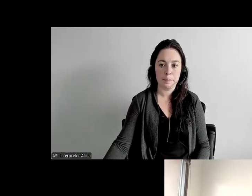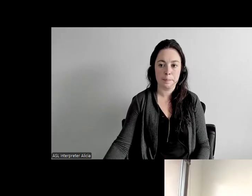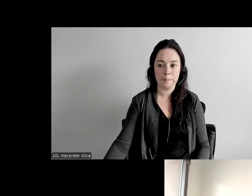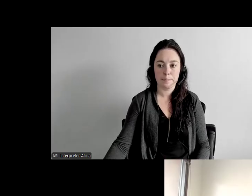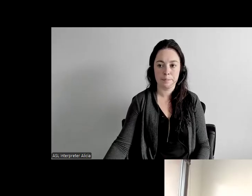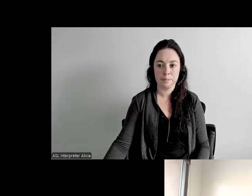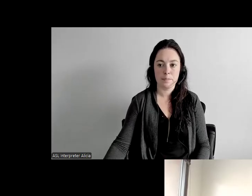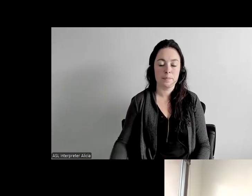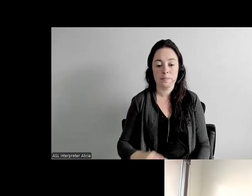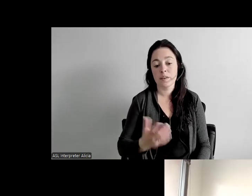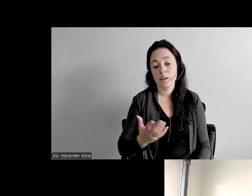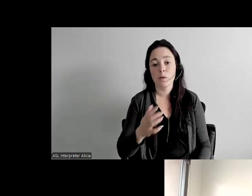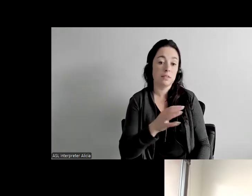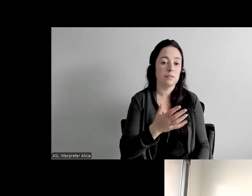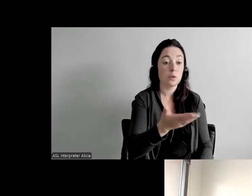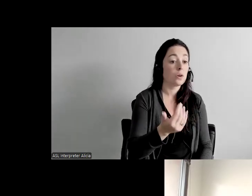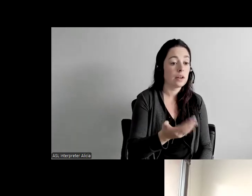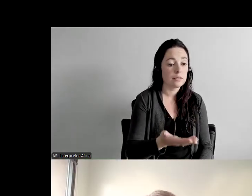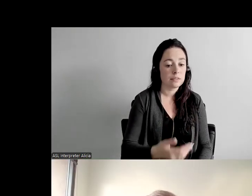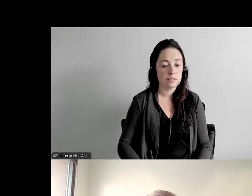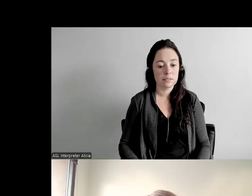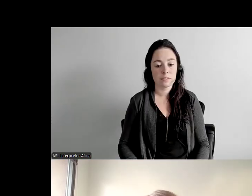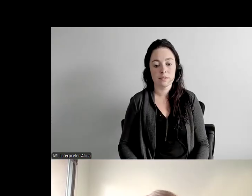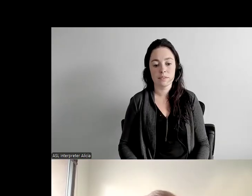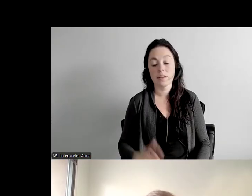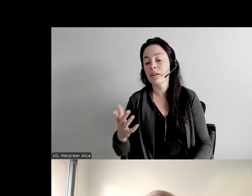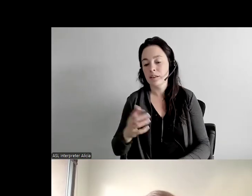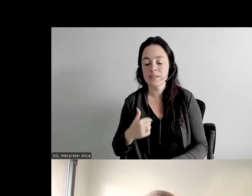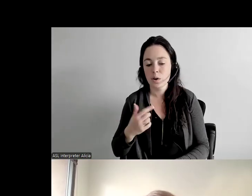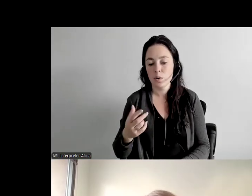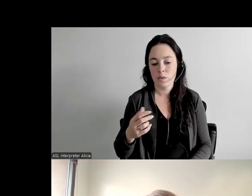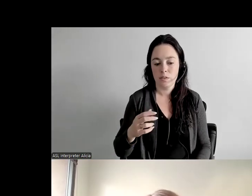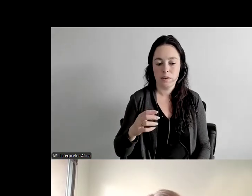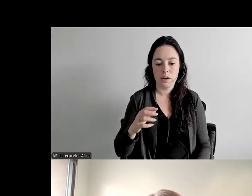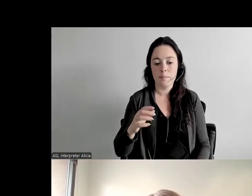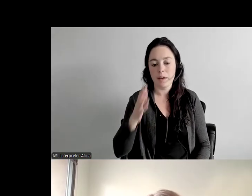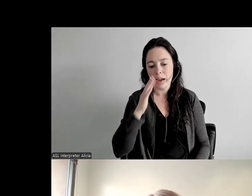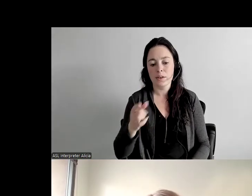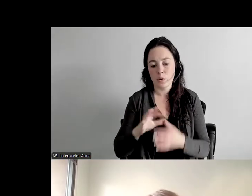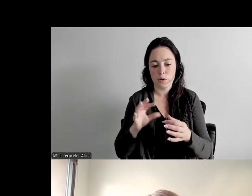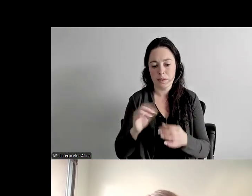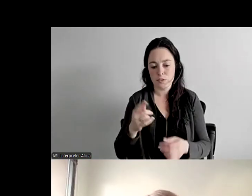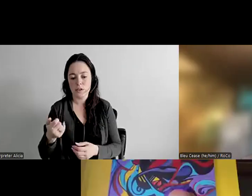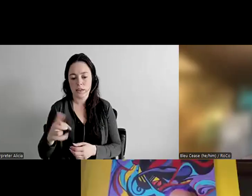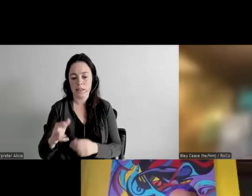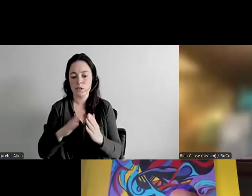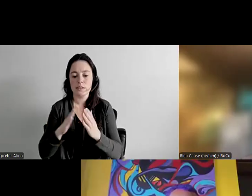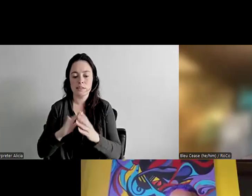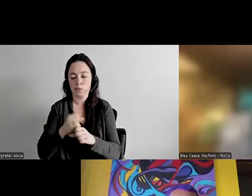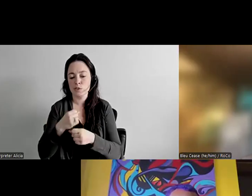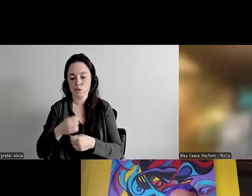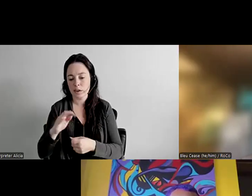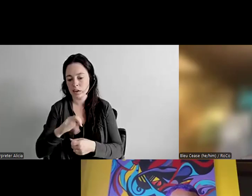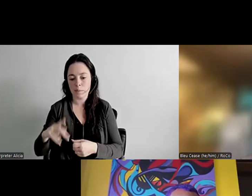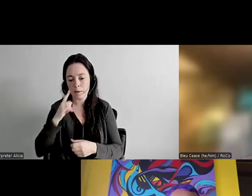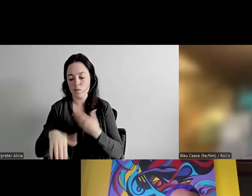Well, one of the, oh, sorry, go ahead. Who was that? Yeah. Sorry, go ahead. Heather, I know you mentioned that the city was working on creating a map of all